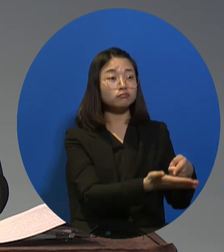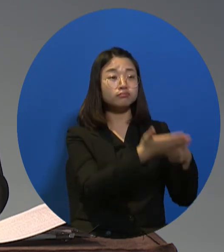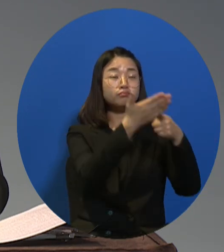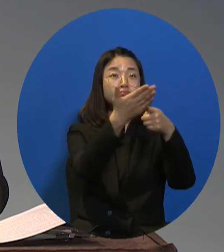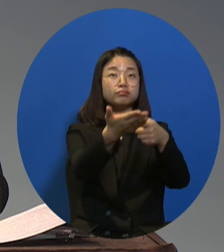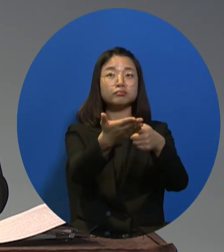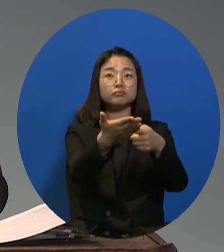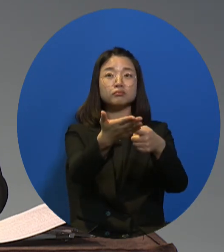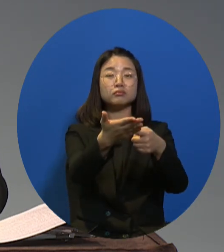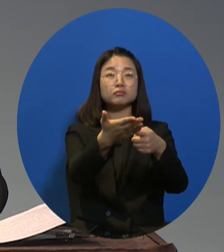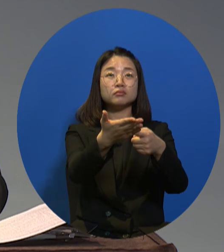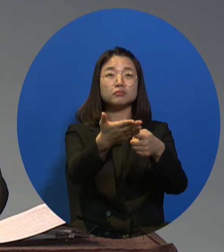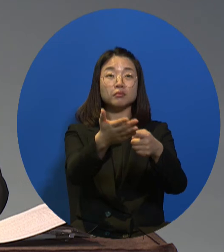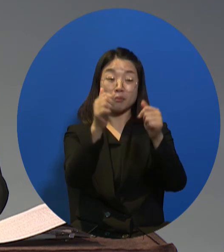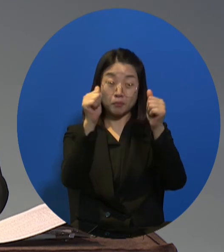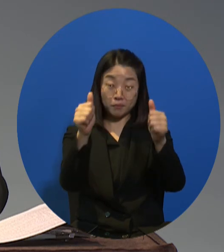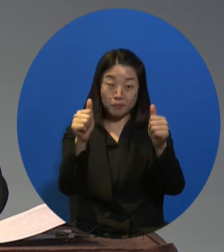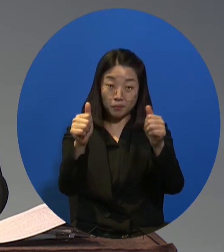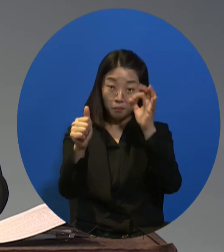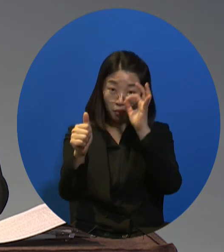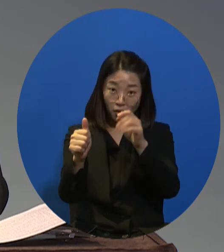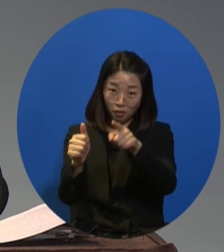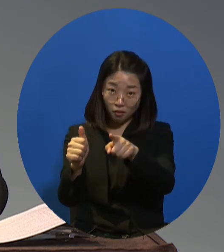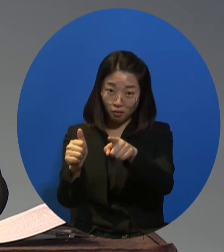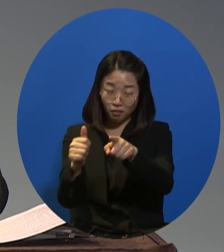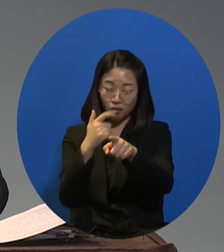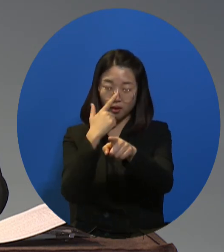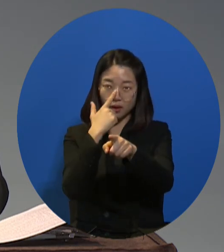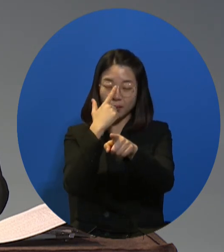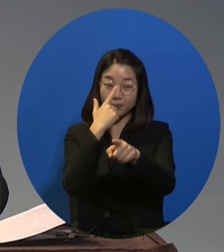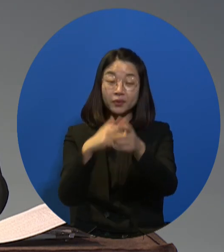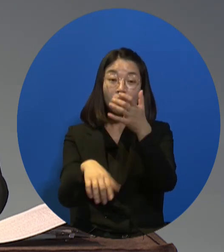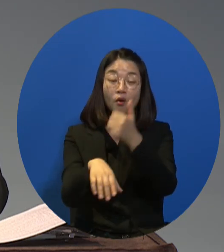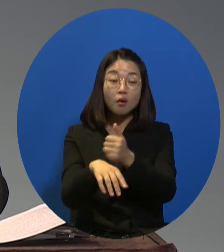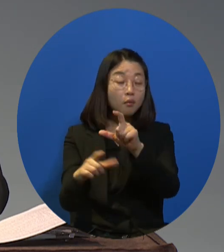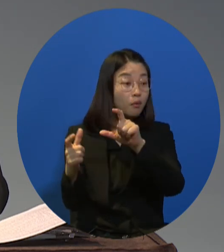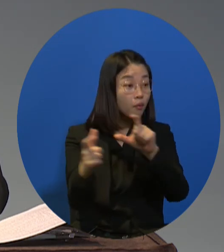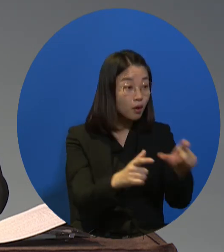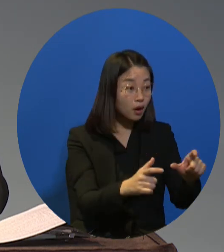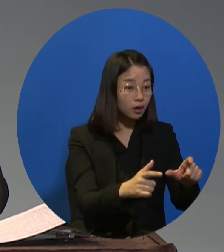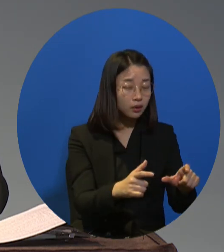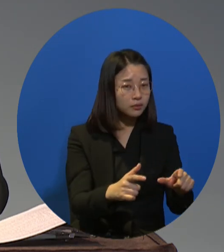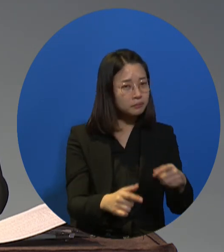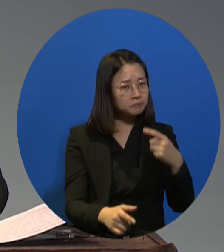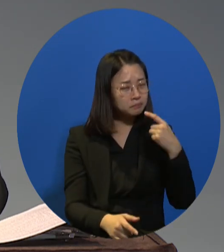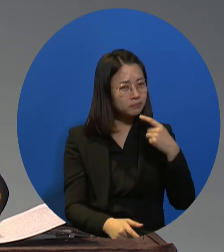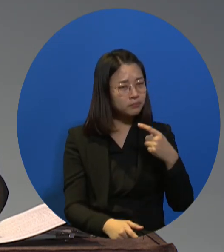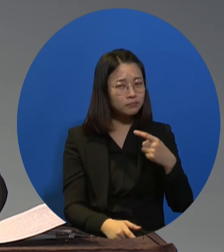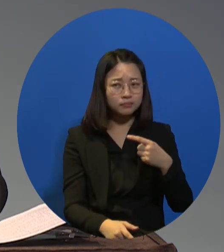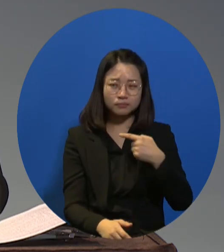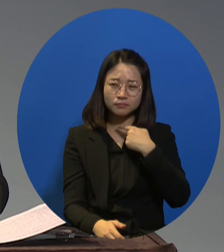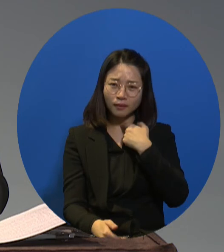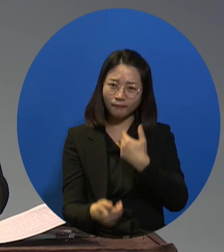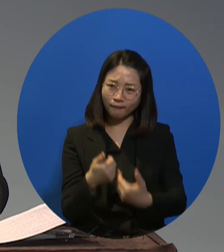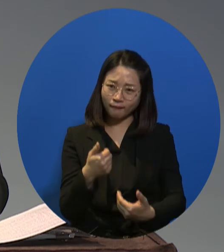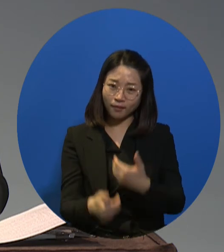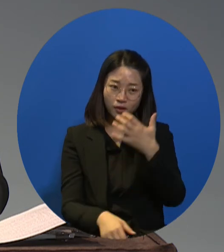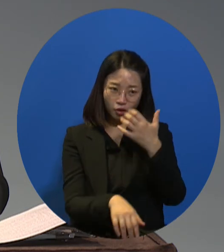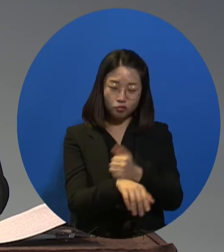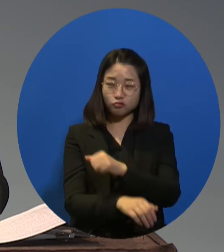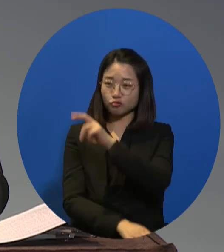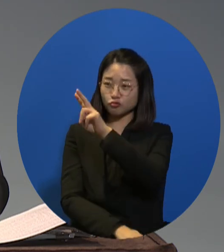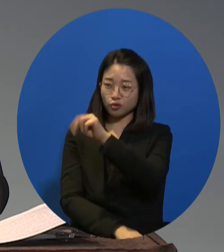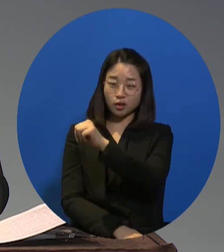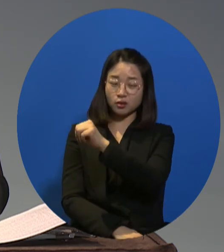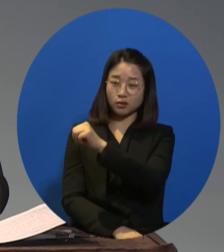would say that this particular case is not a case of discrimination, but then the plaintiff would argue otherwise, and this would make its way